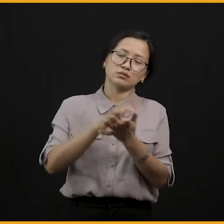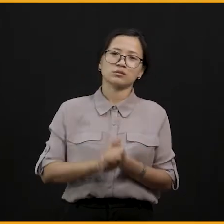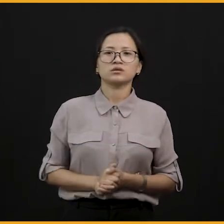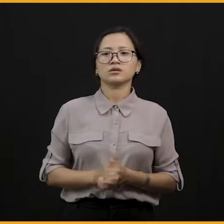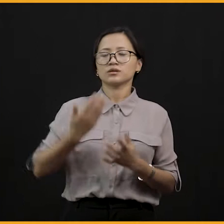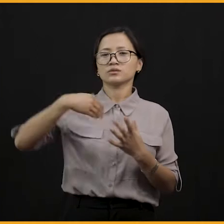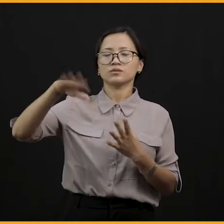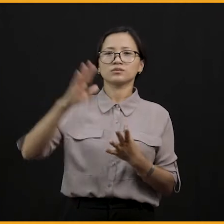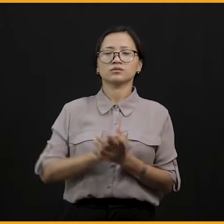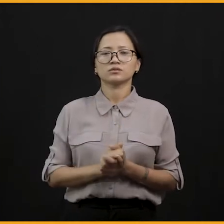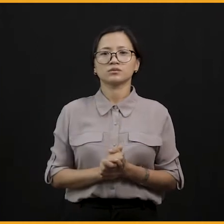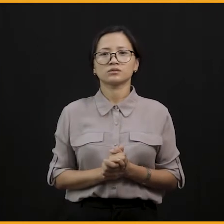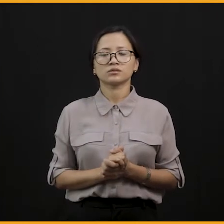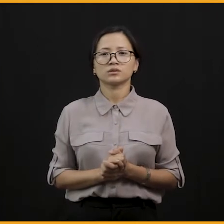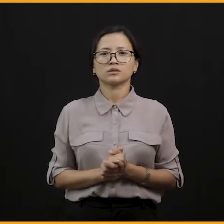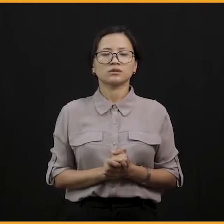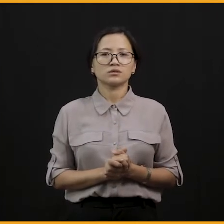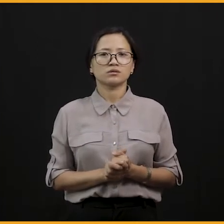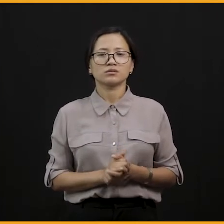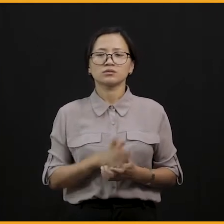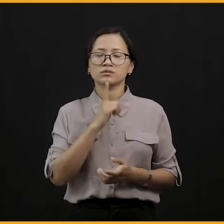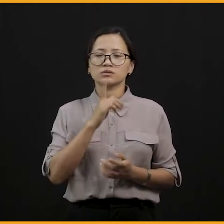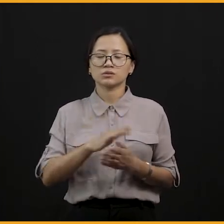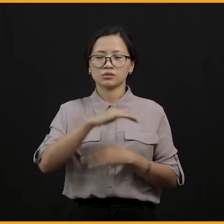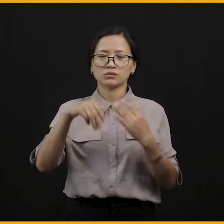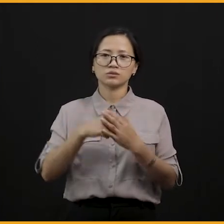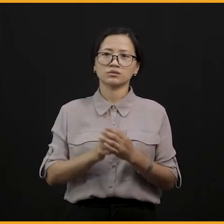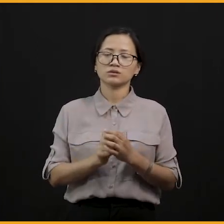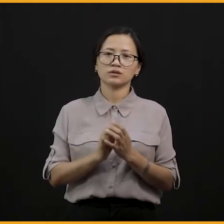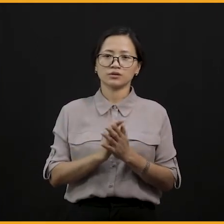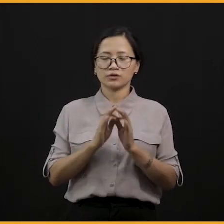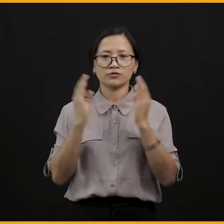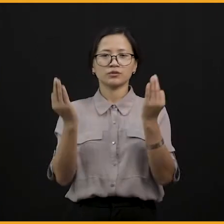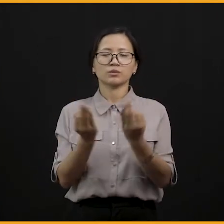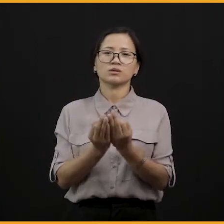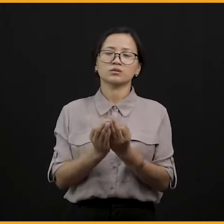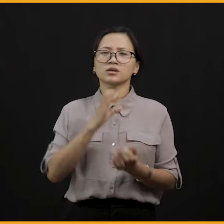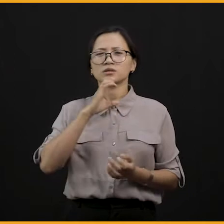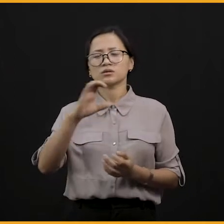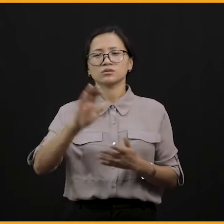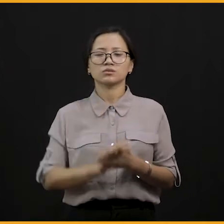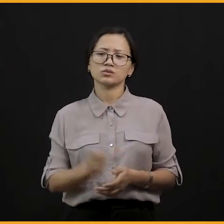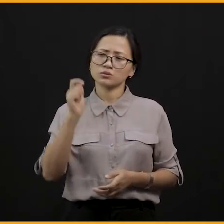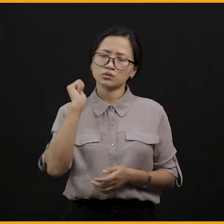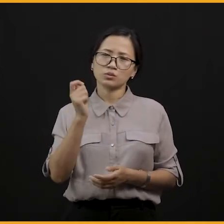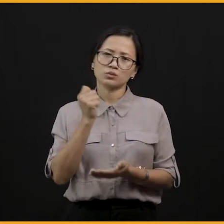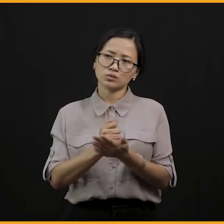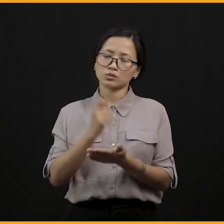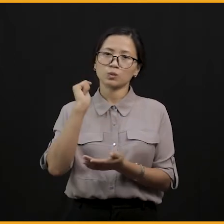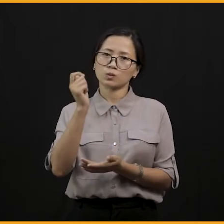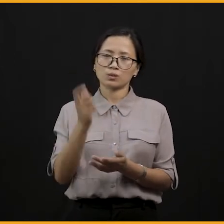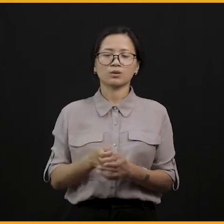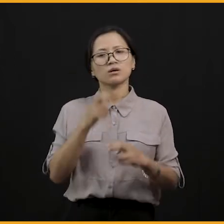now the grasshopper went back and told all his family, cousins, and all that we should work hard.